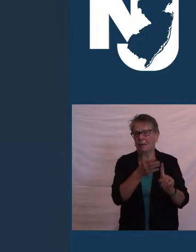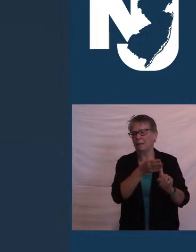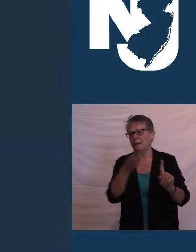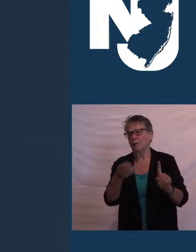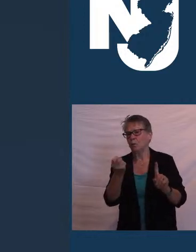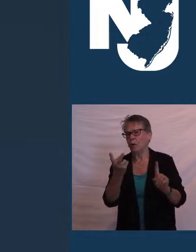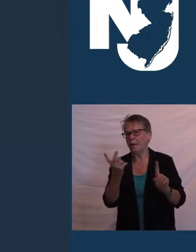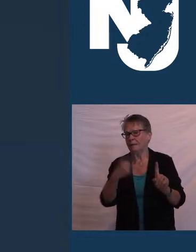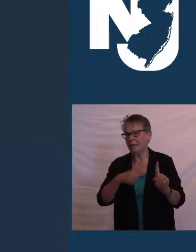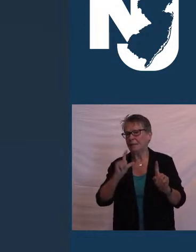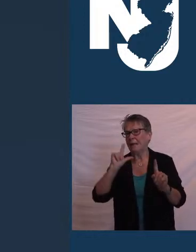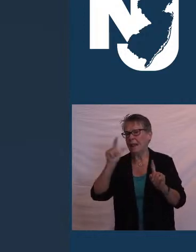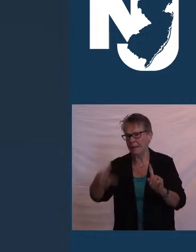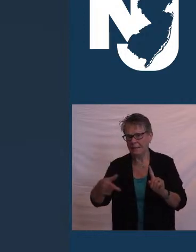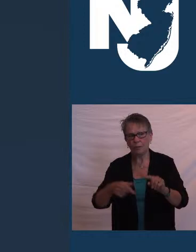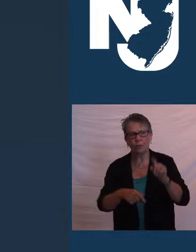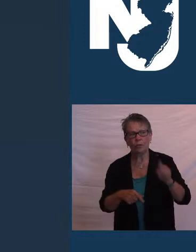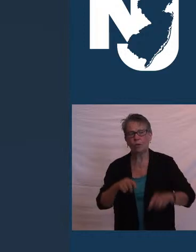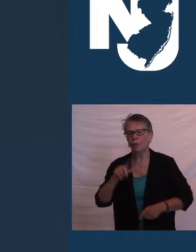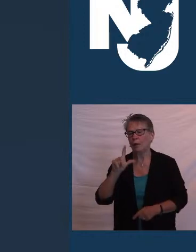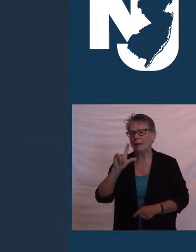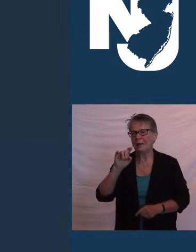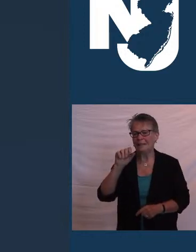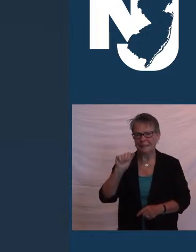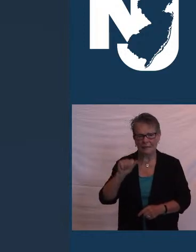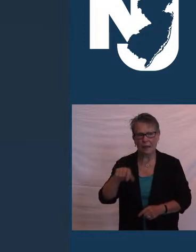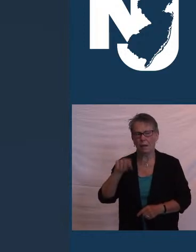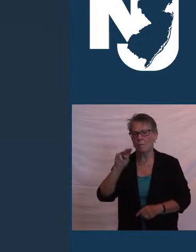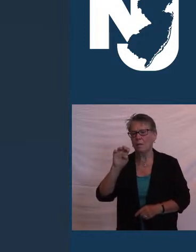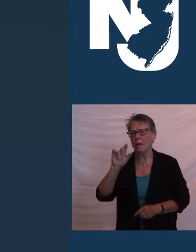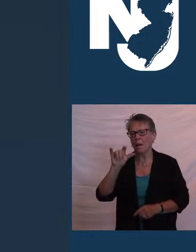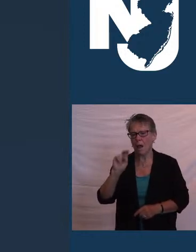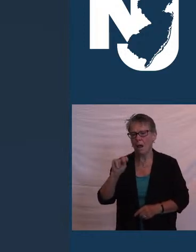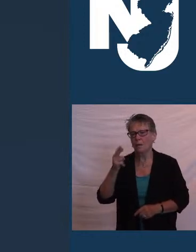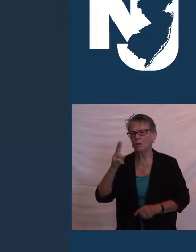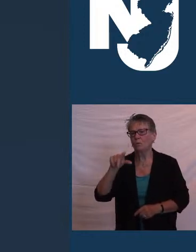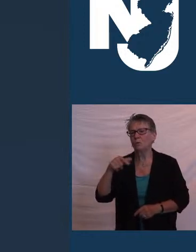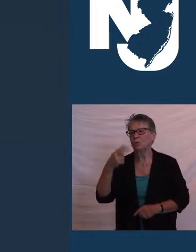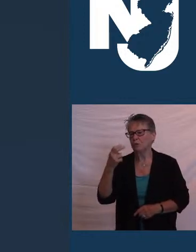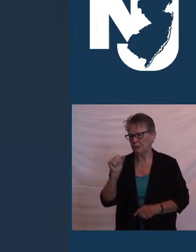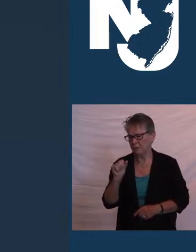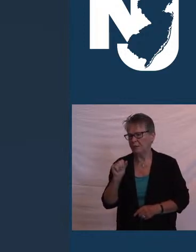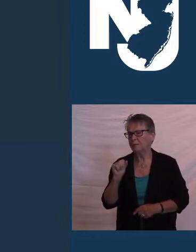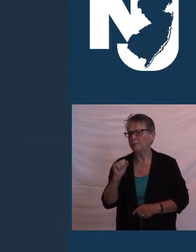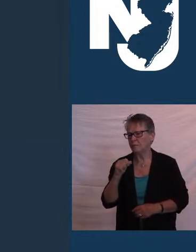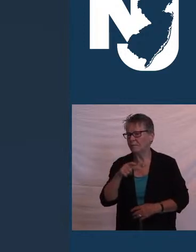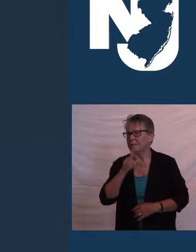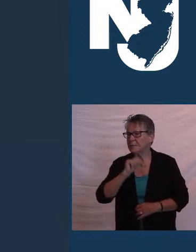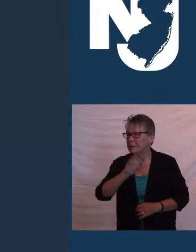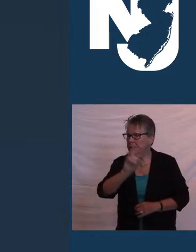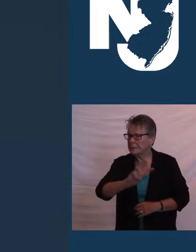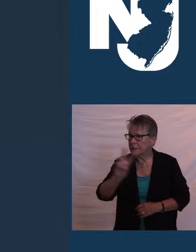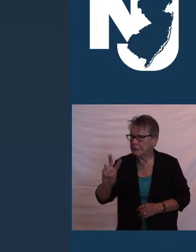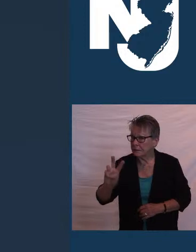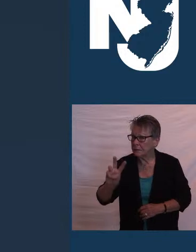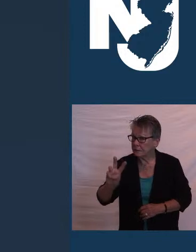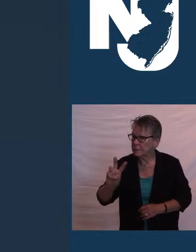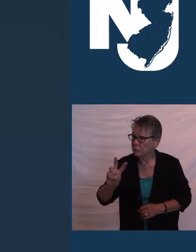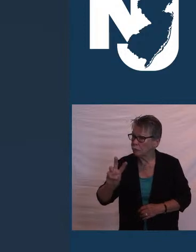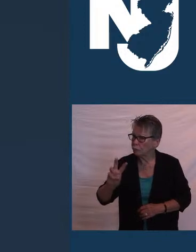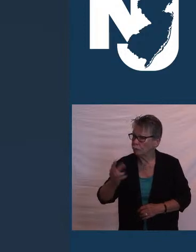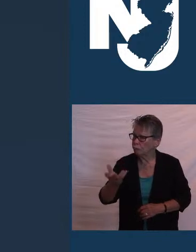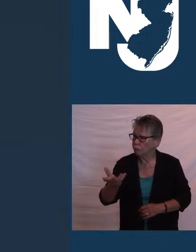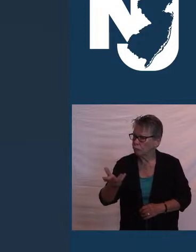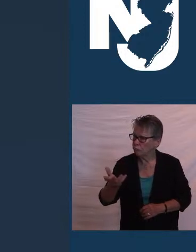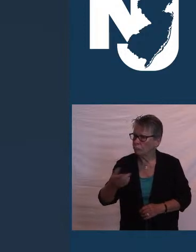after her fight with COVID at the age of just 66 years old. Lisa had retired from a long and successful career as